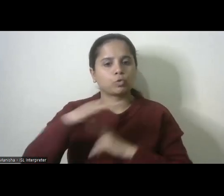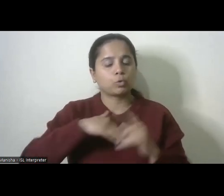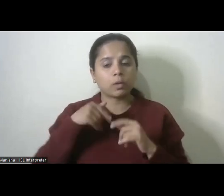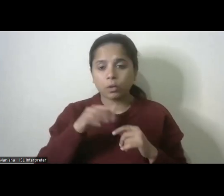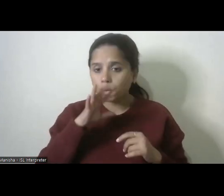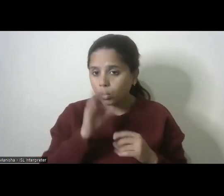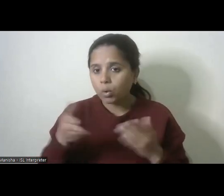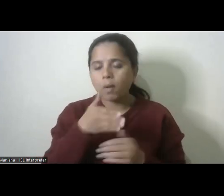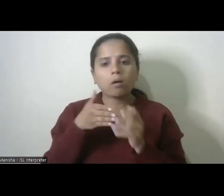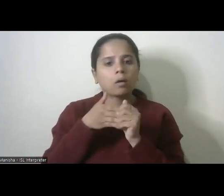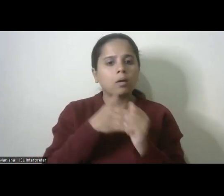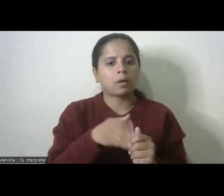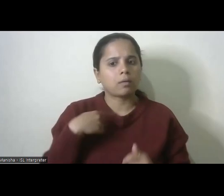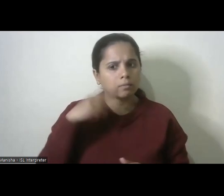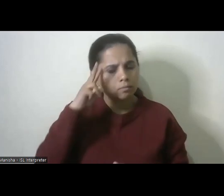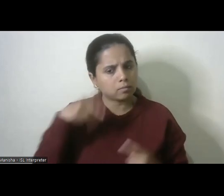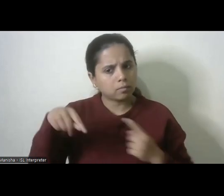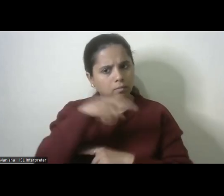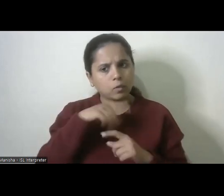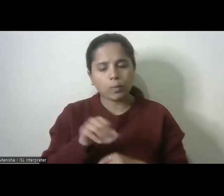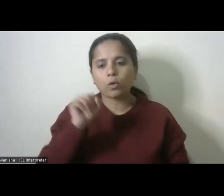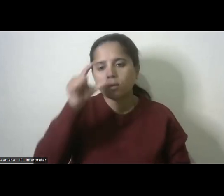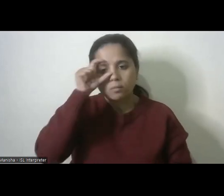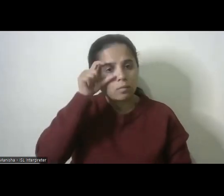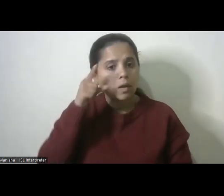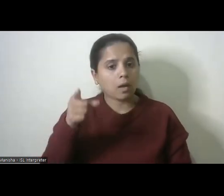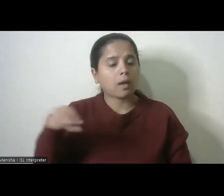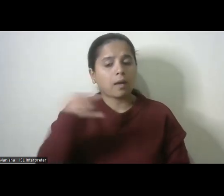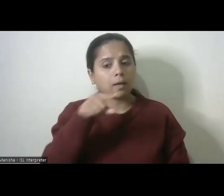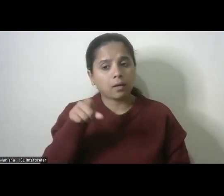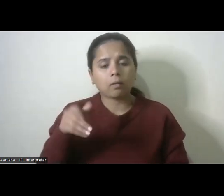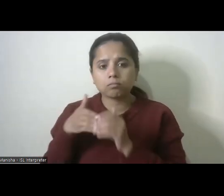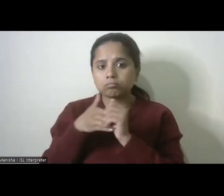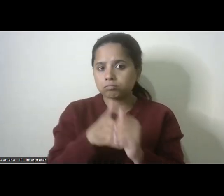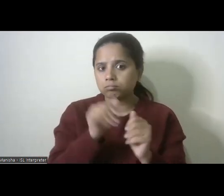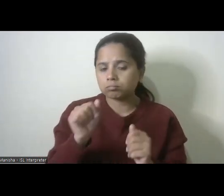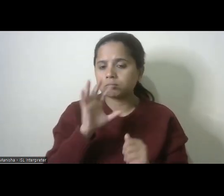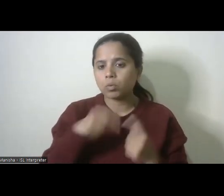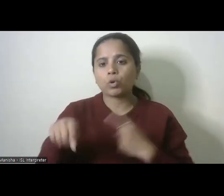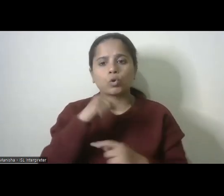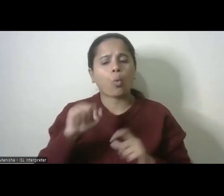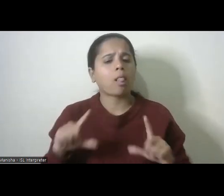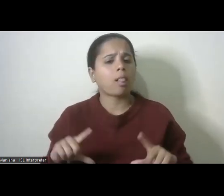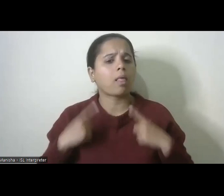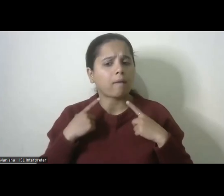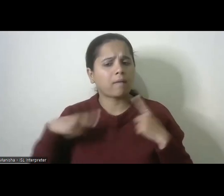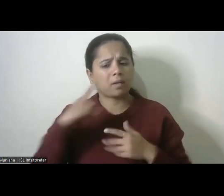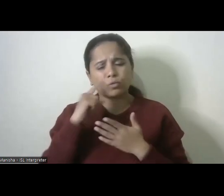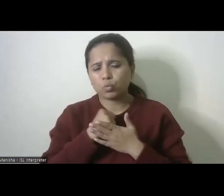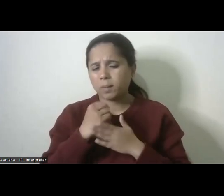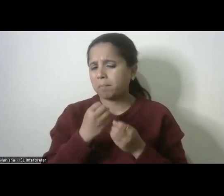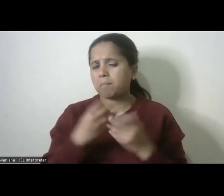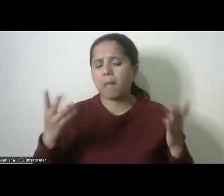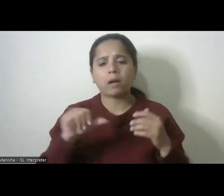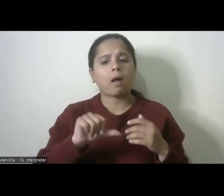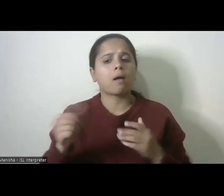a guiding concern for Babasaheb Ambedkar, one which led him over the course of his life to try out many different